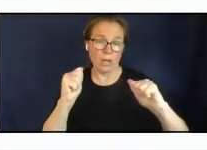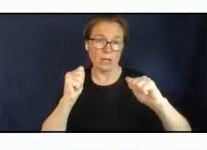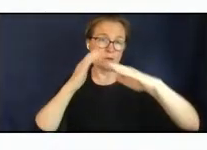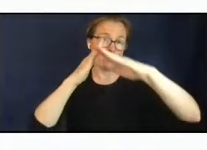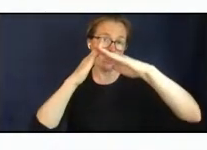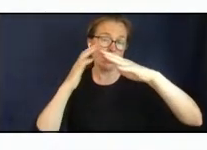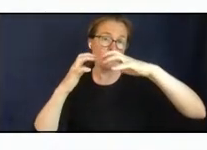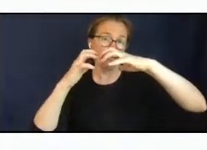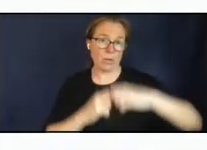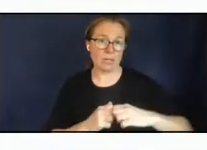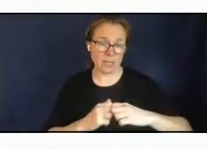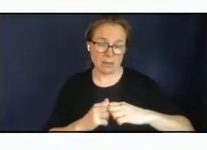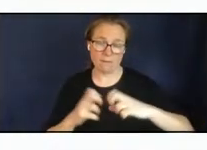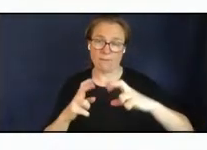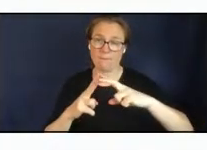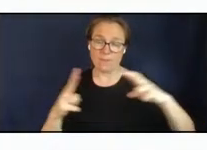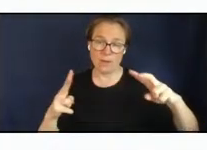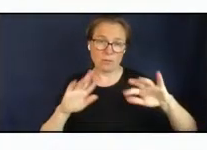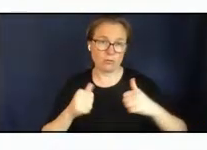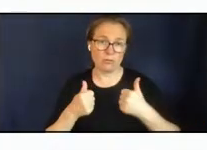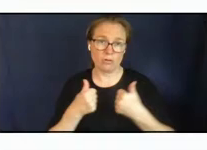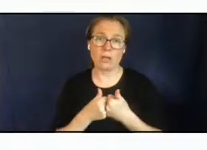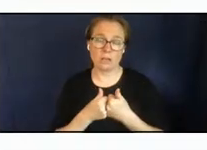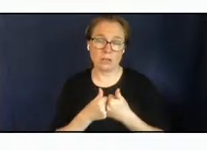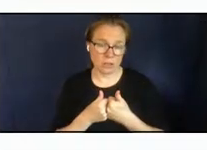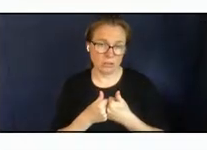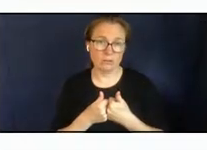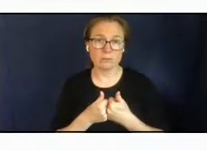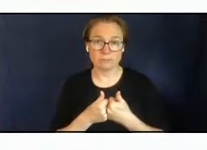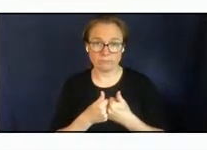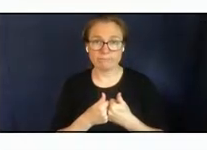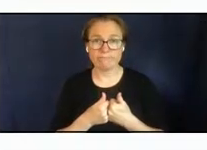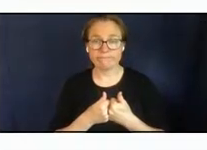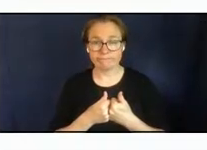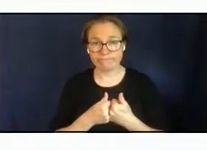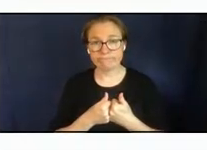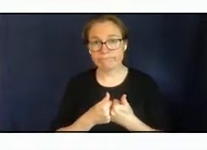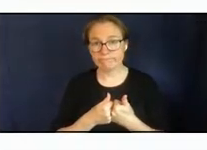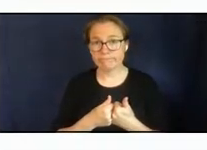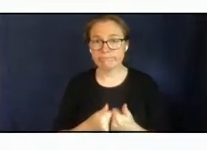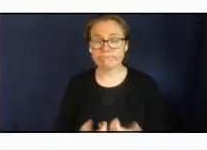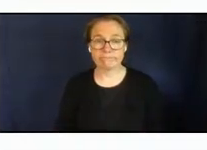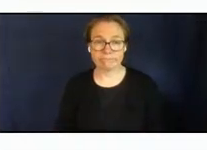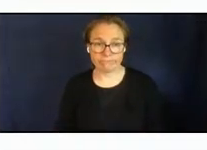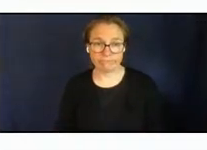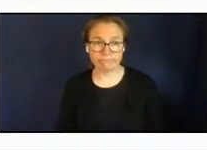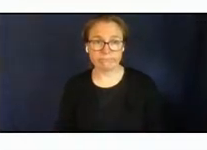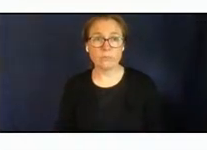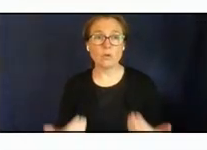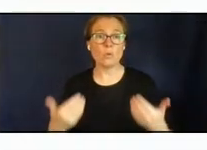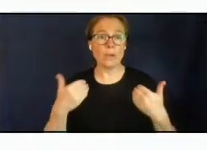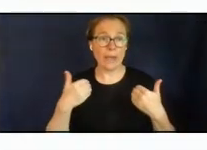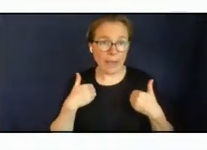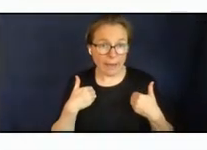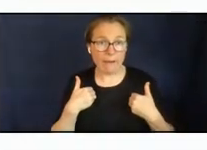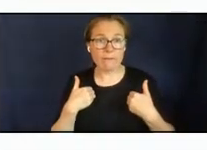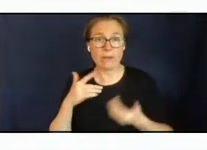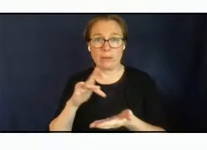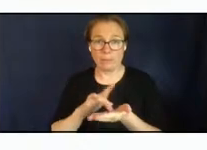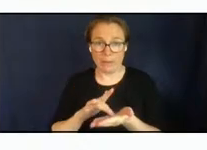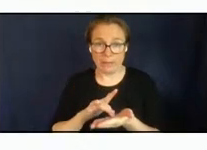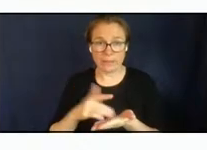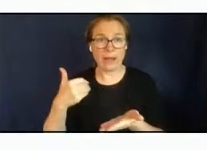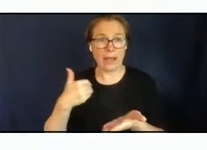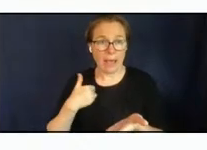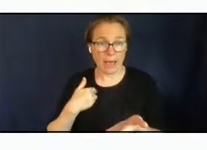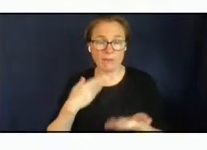really hard. And it's really not a question anymore of kind of access of having this stuff because it's everywhere. It's just convincing